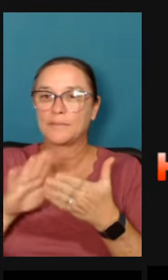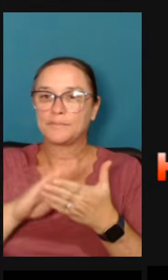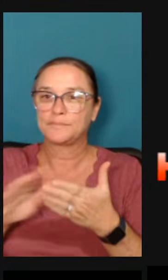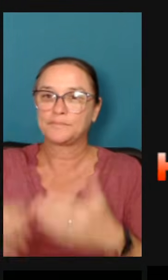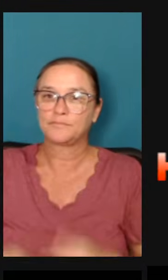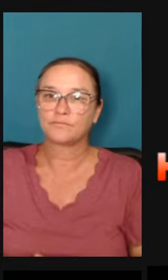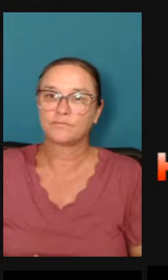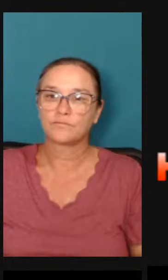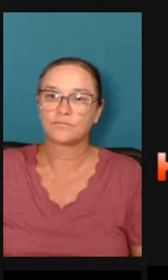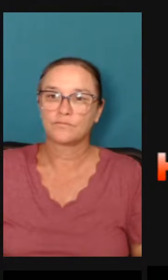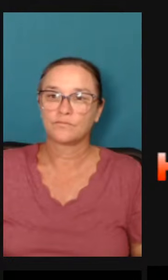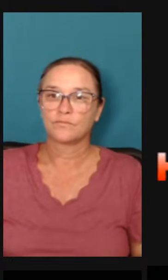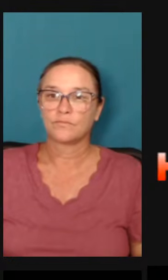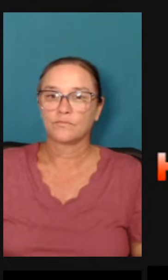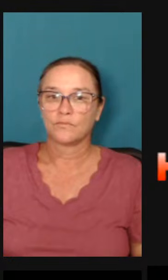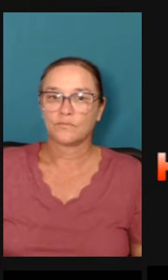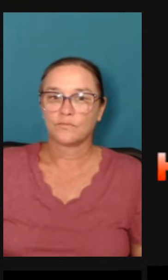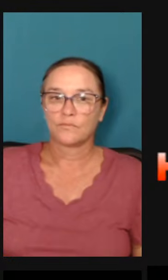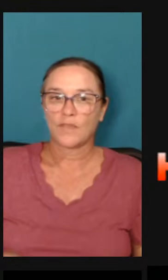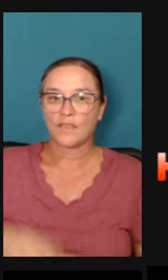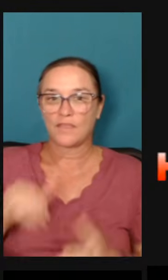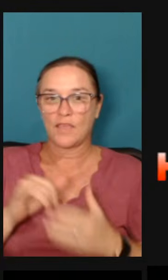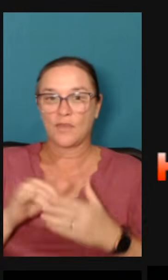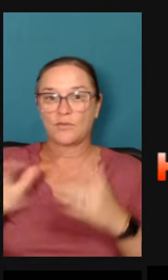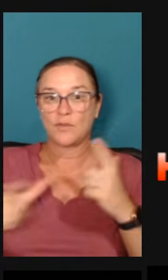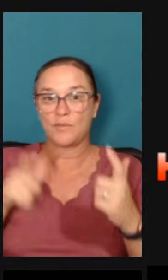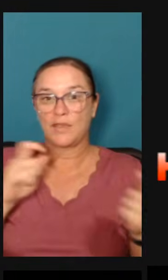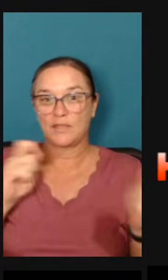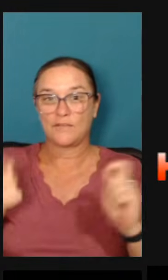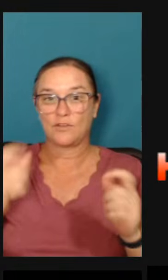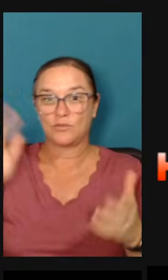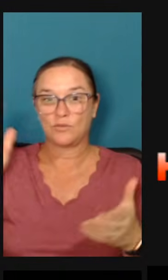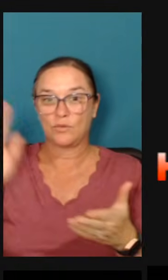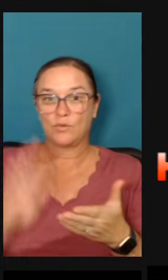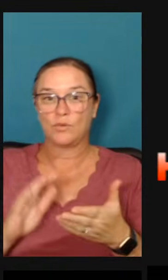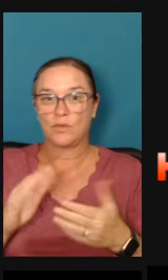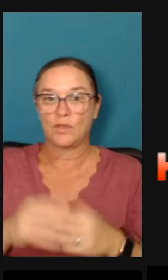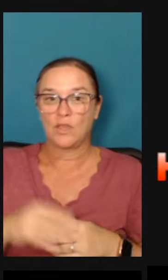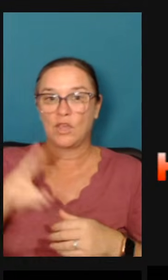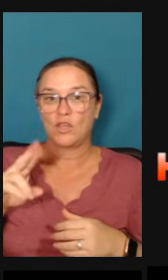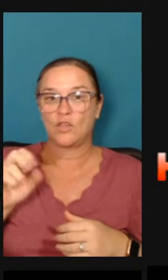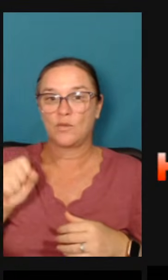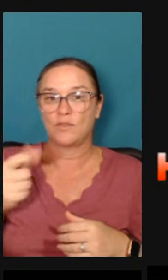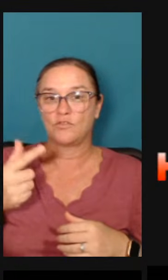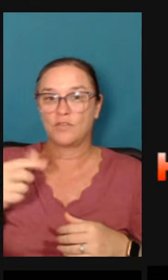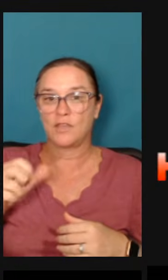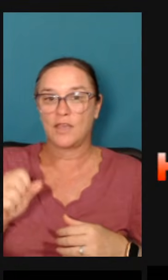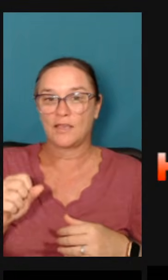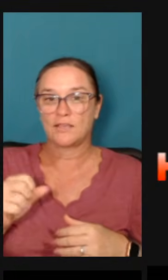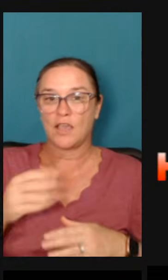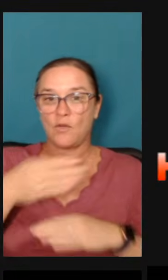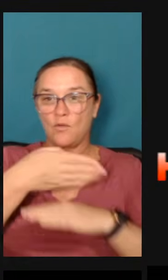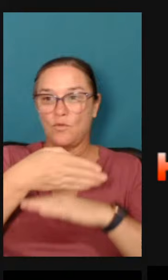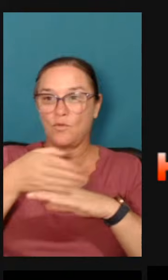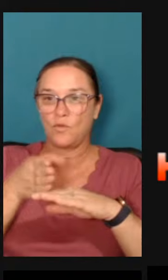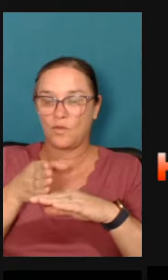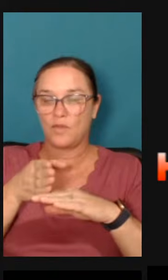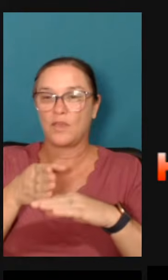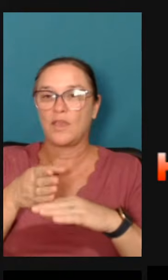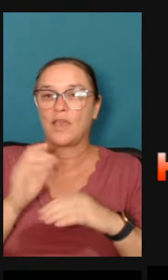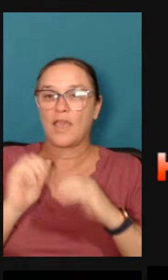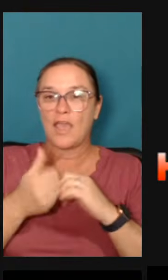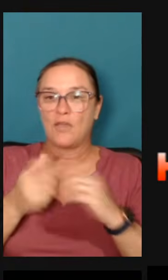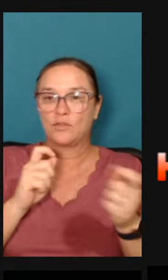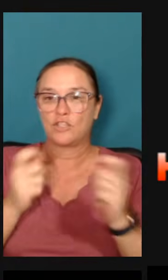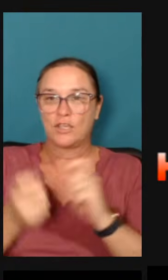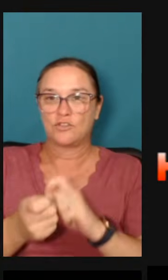was a dramatic drop off right there, right? Like I remember seeing the USGS line on the map of how quickly it drops off. You can see it right there from those last pictures you just